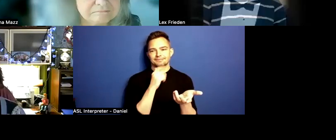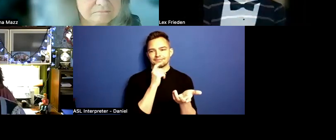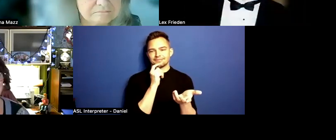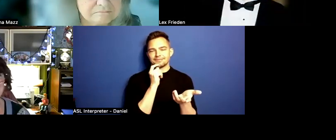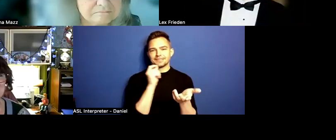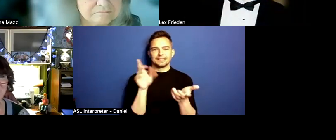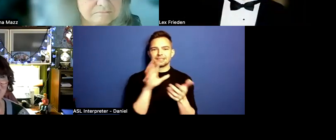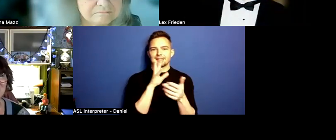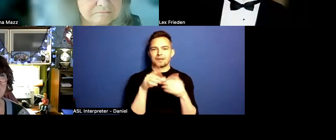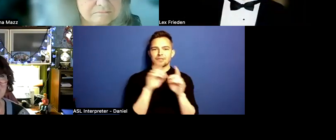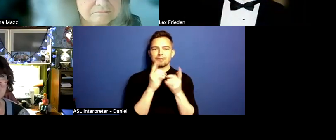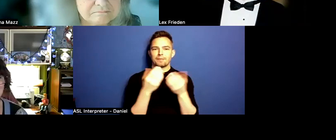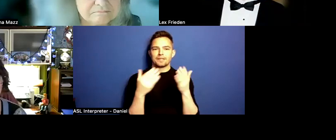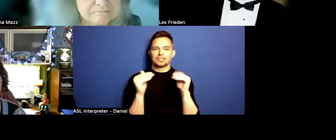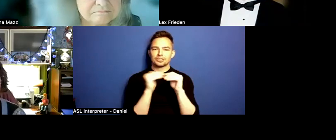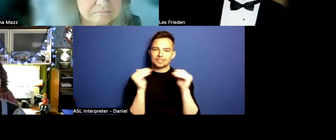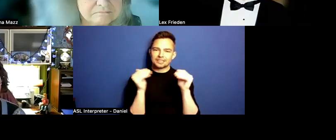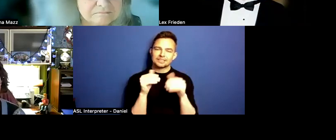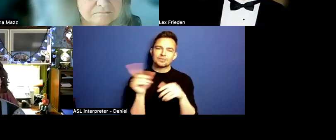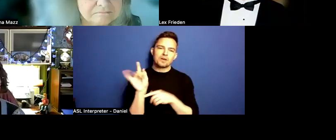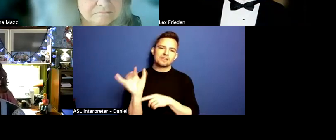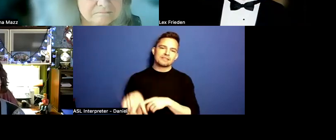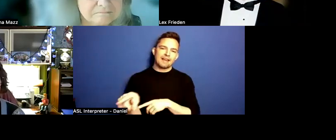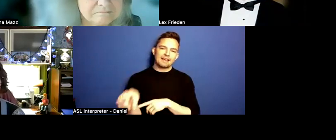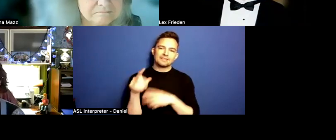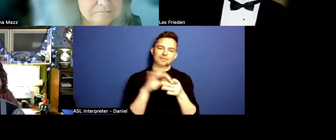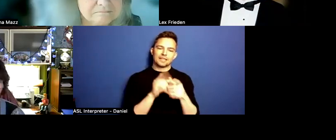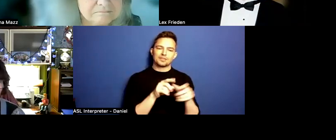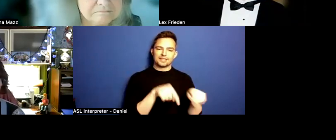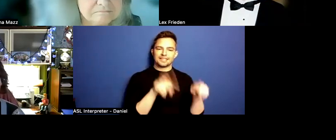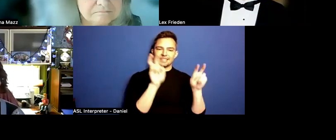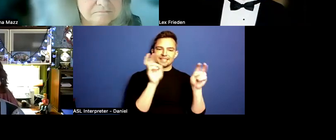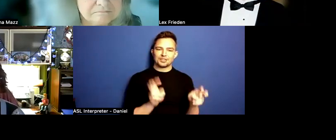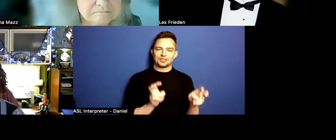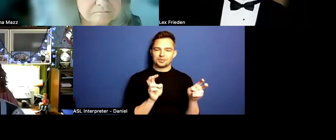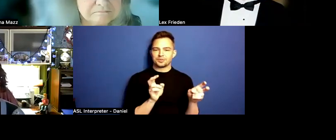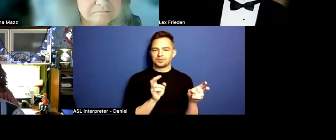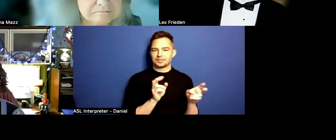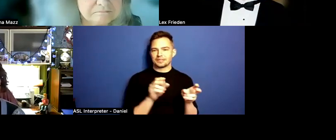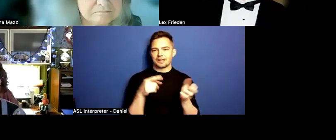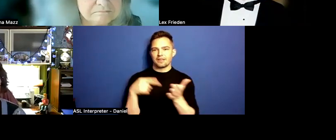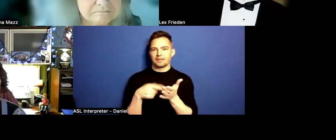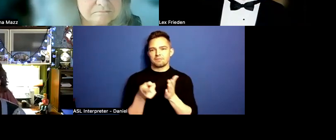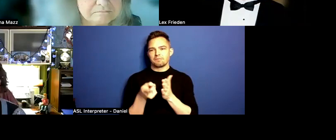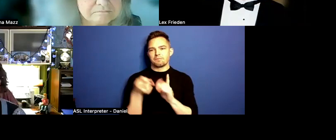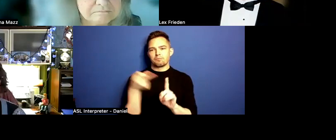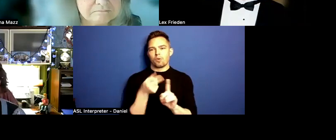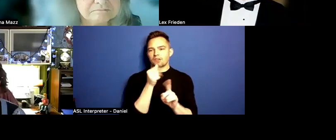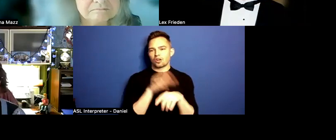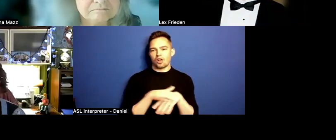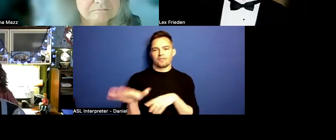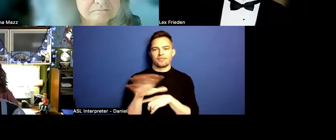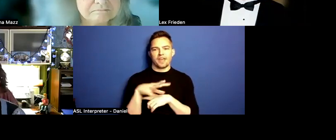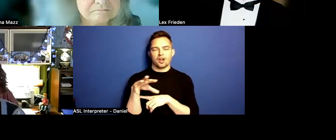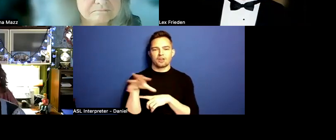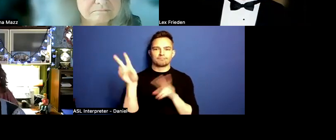it, where are you at with it in regards to this issue, and they're at this point not on their radar for